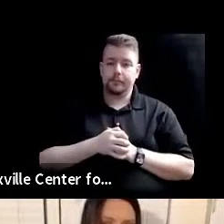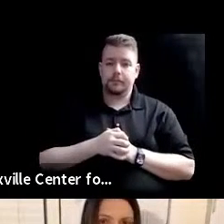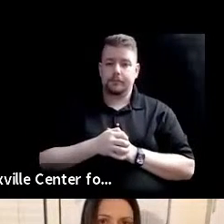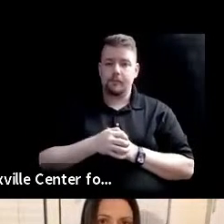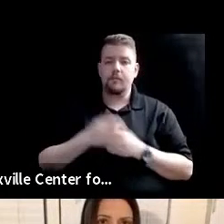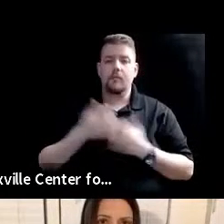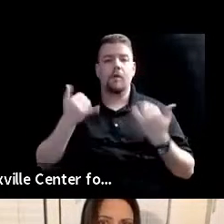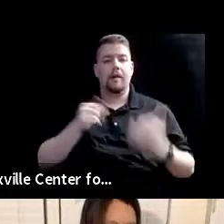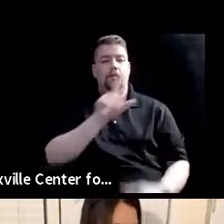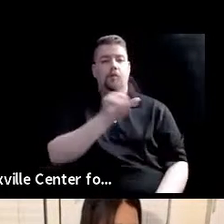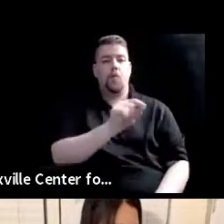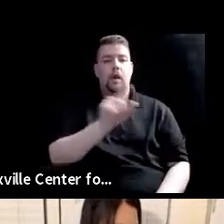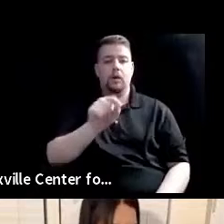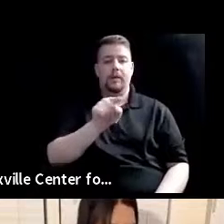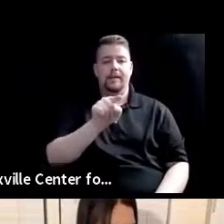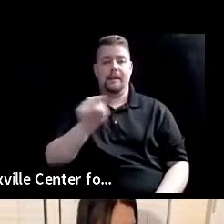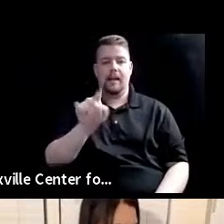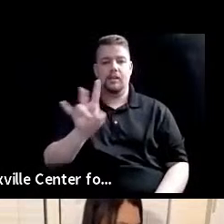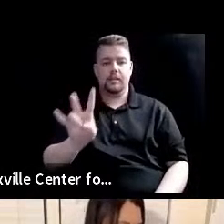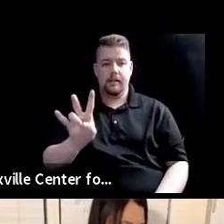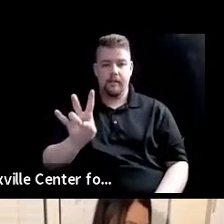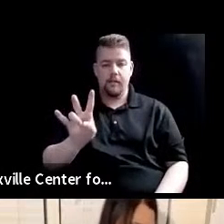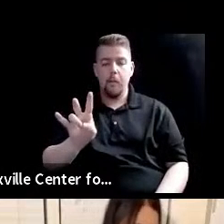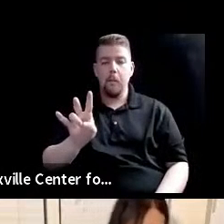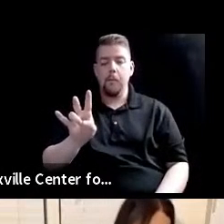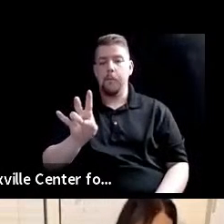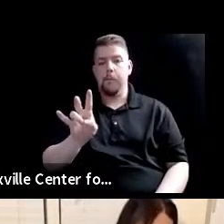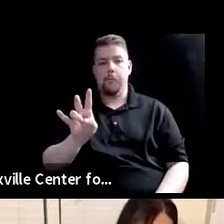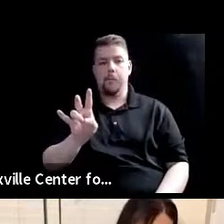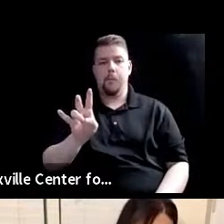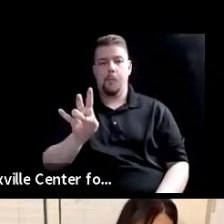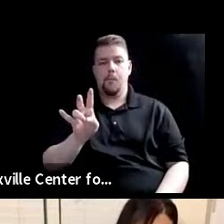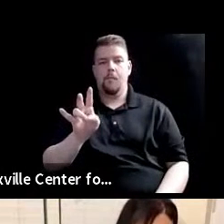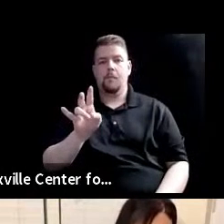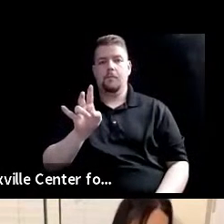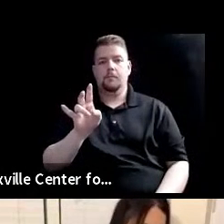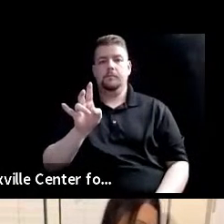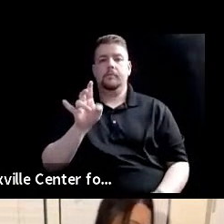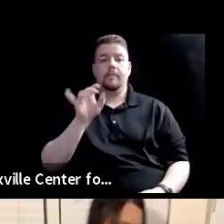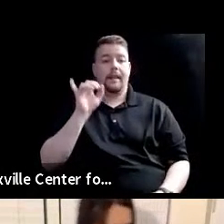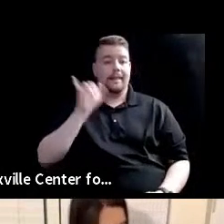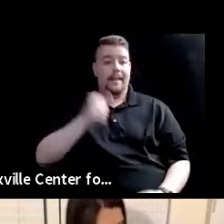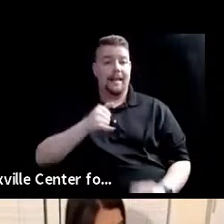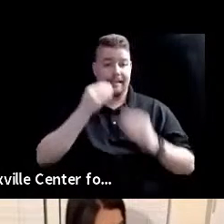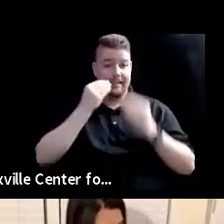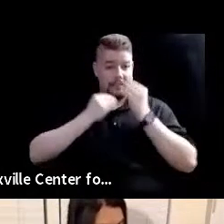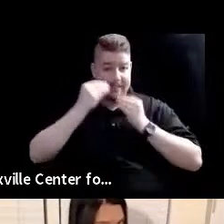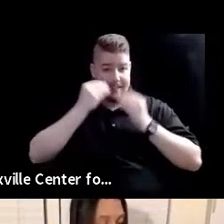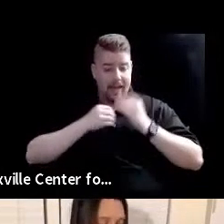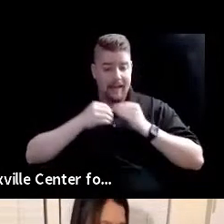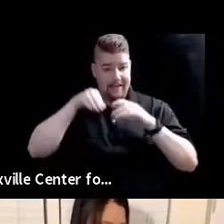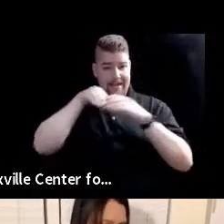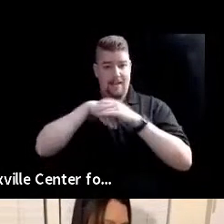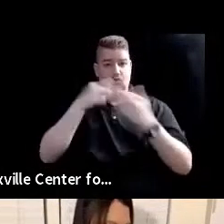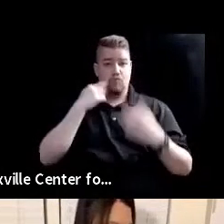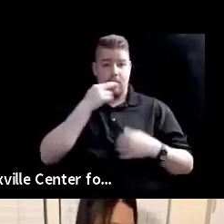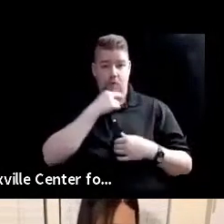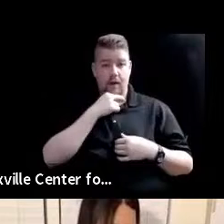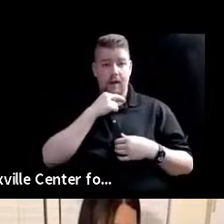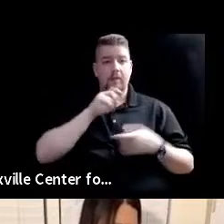is 2020-7, that dining would be changed to 50% instead of